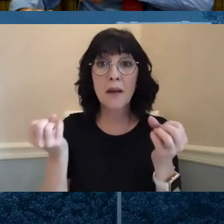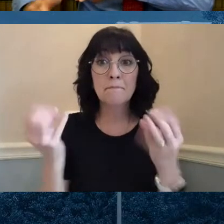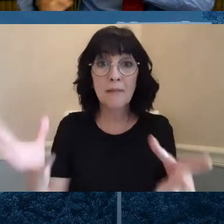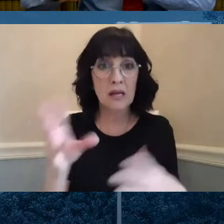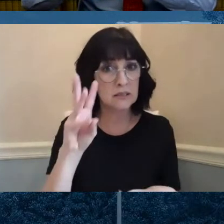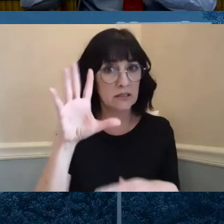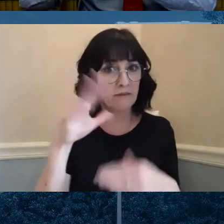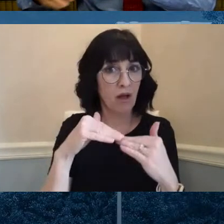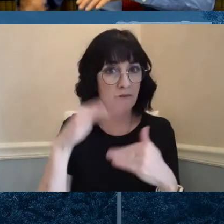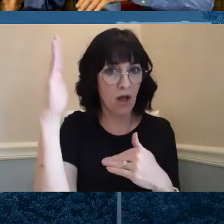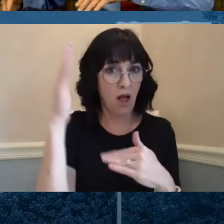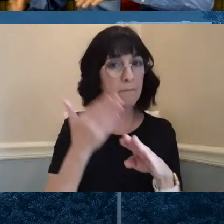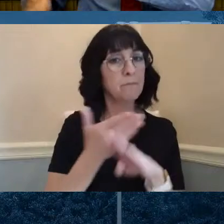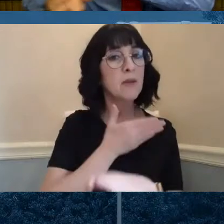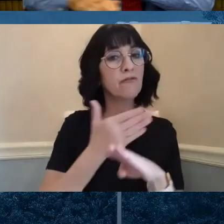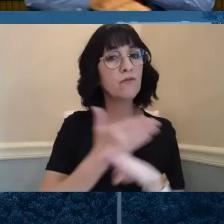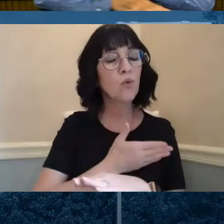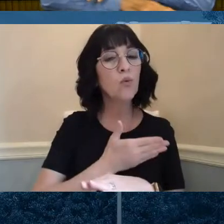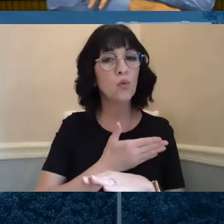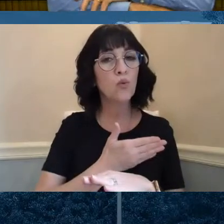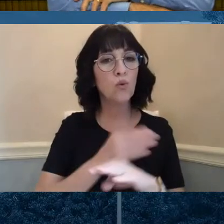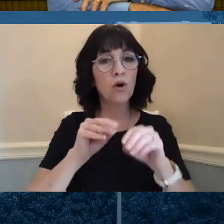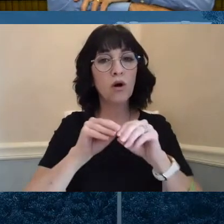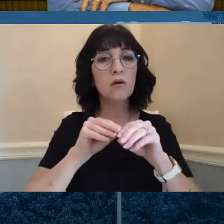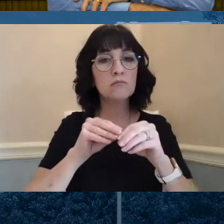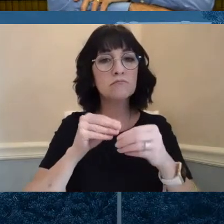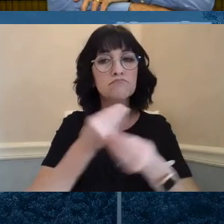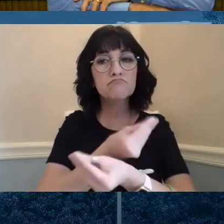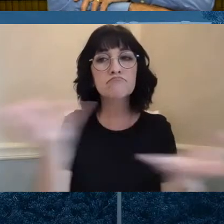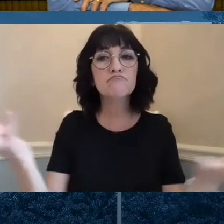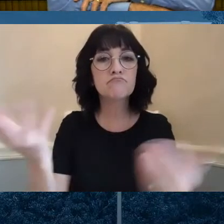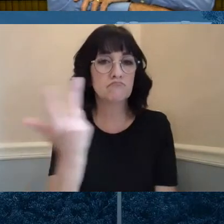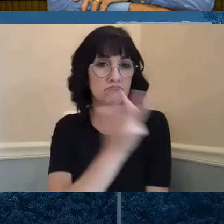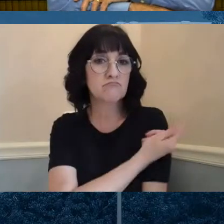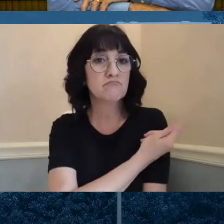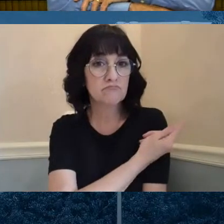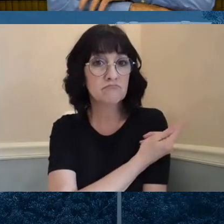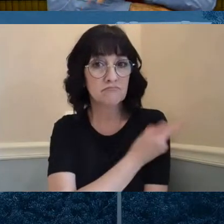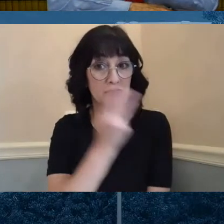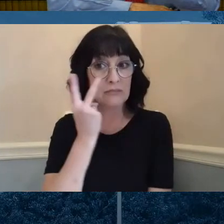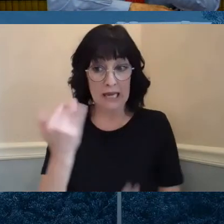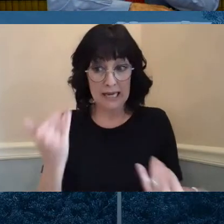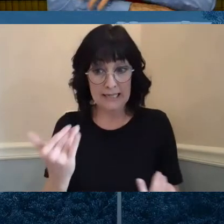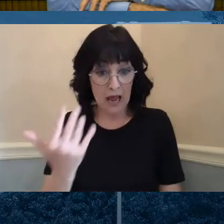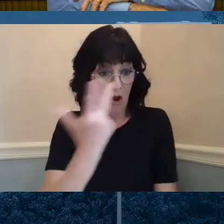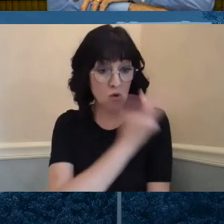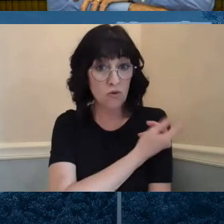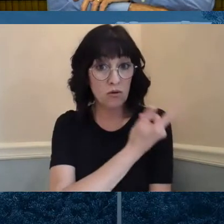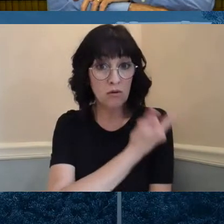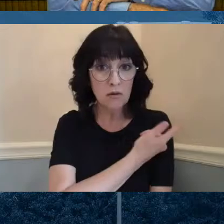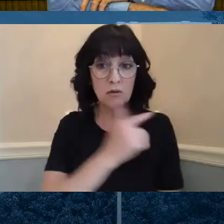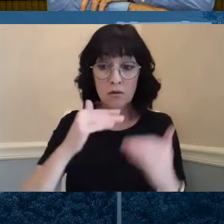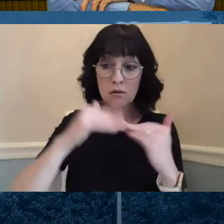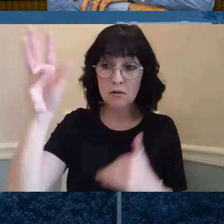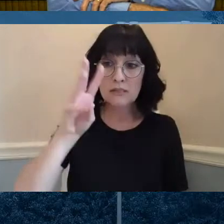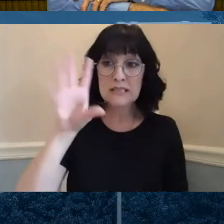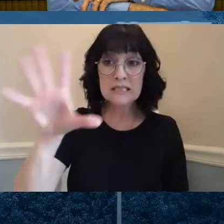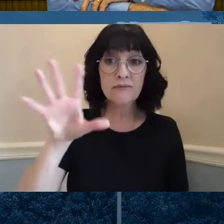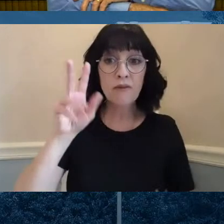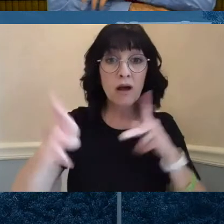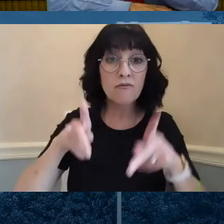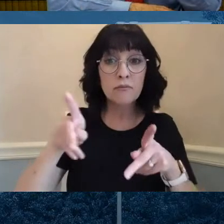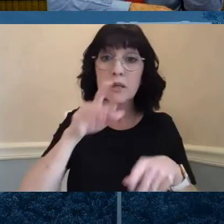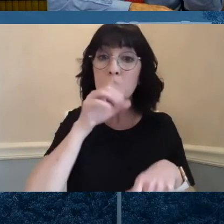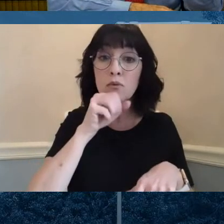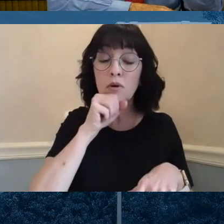that population, the fatalities dropped off almost to nothing. If you look at positive cases, if you could put that one back